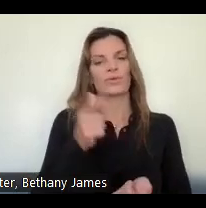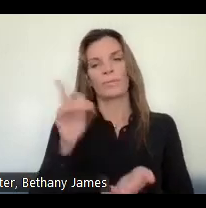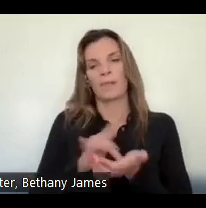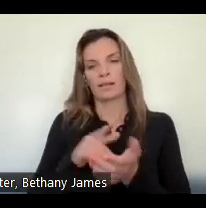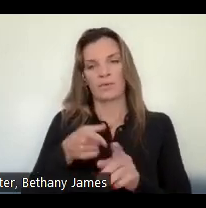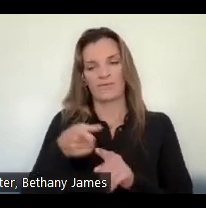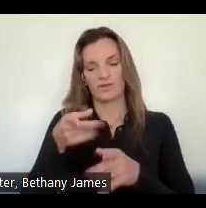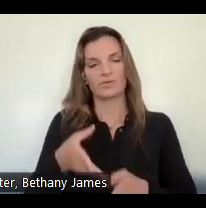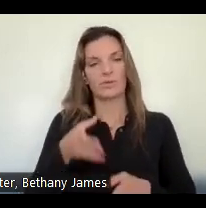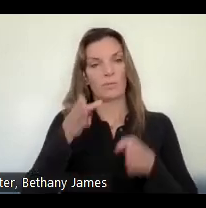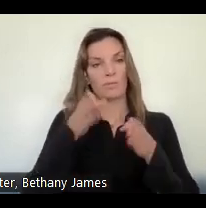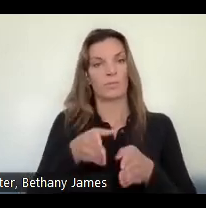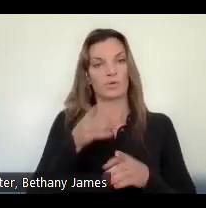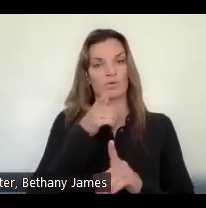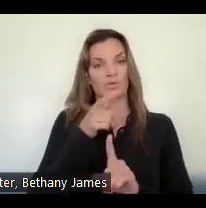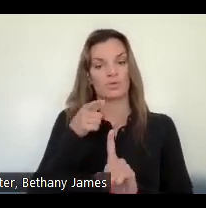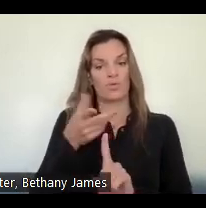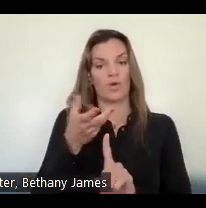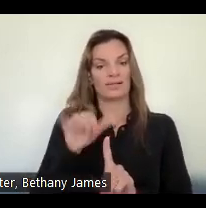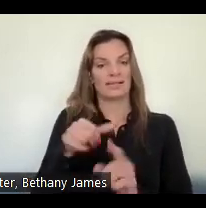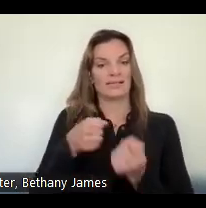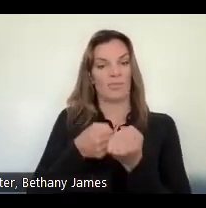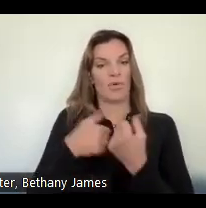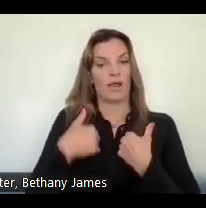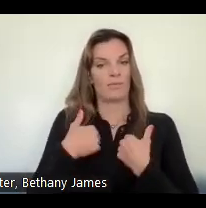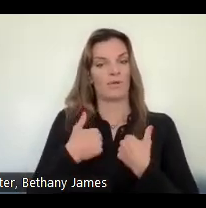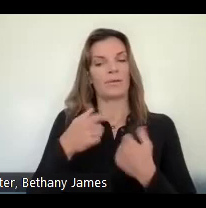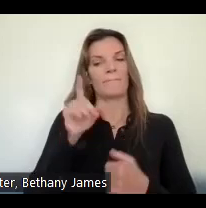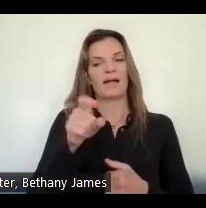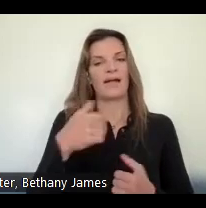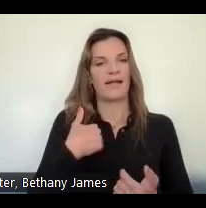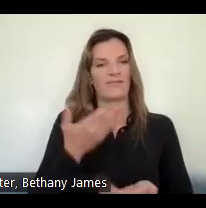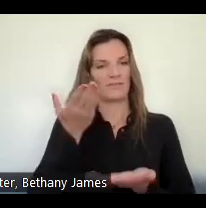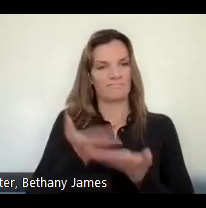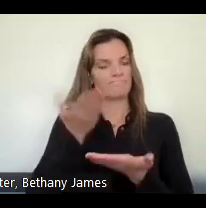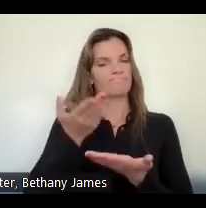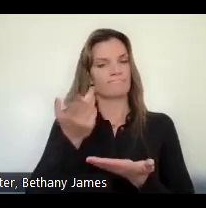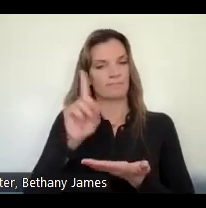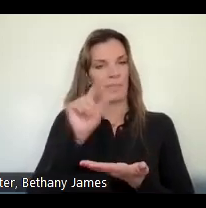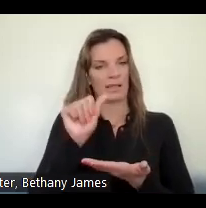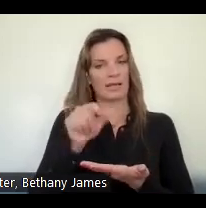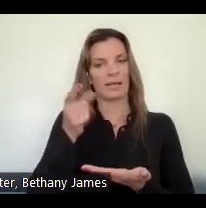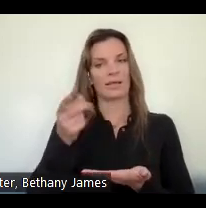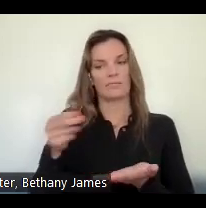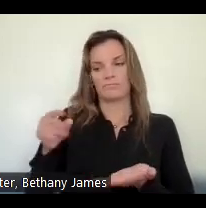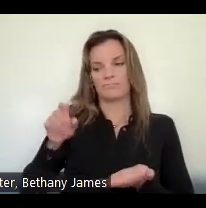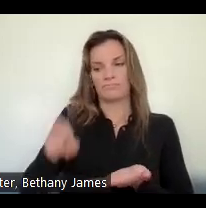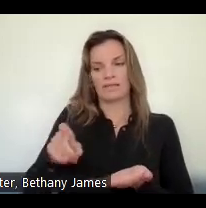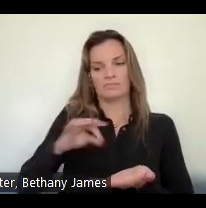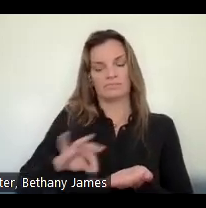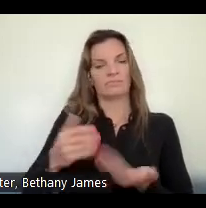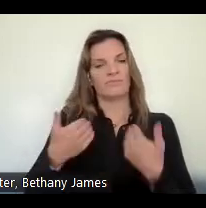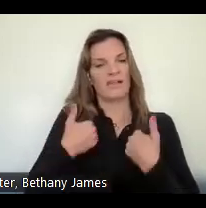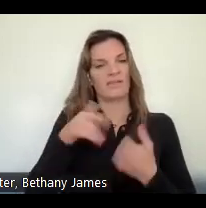the person seeking that support animal must have a verifiable disability and must benefit from having that emotional